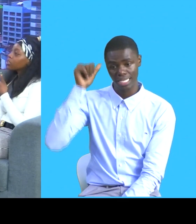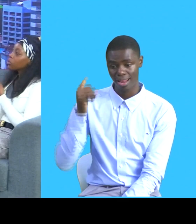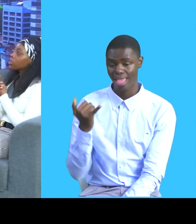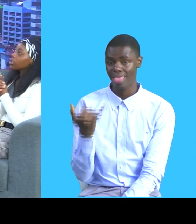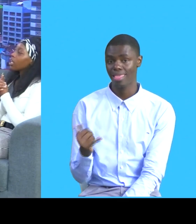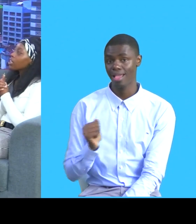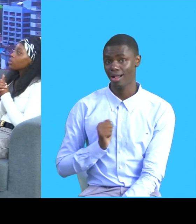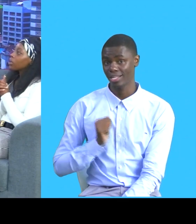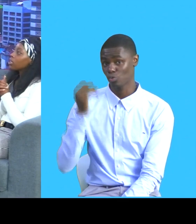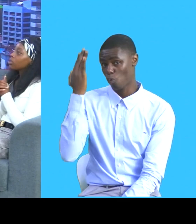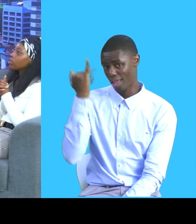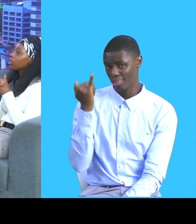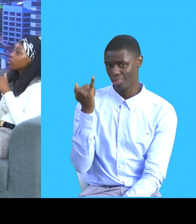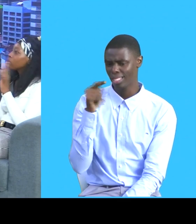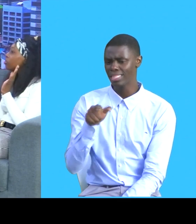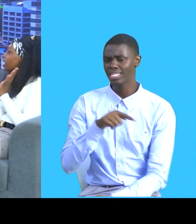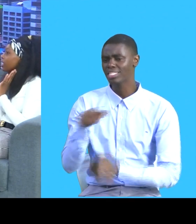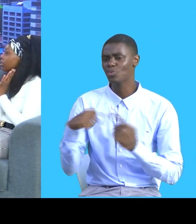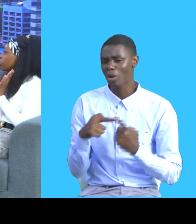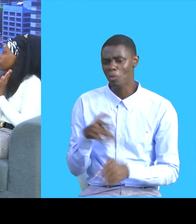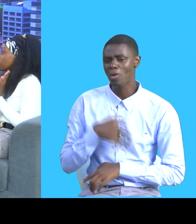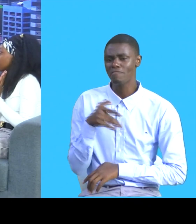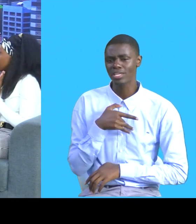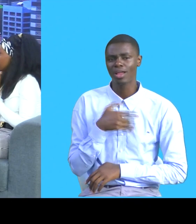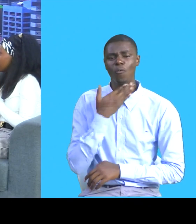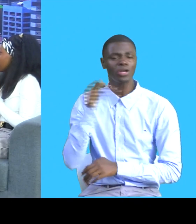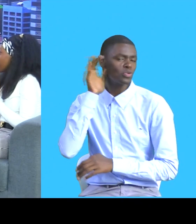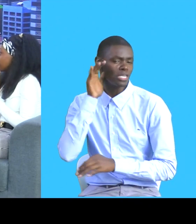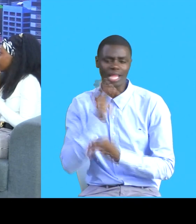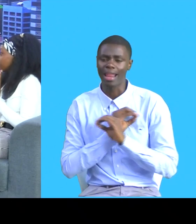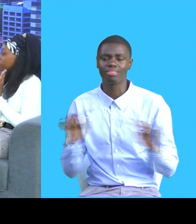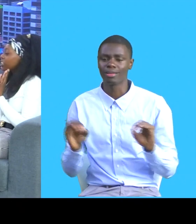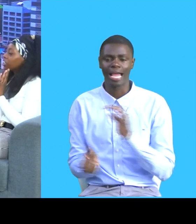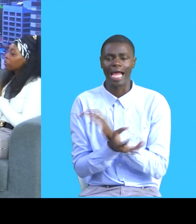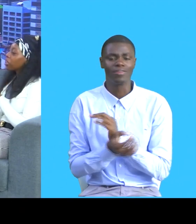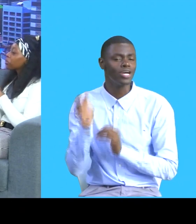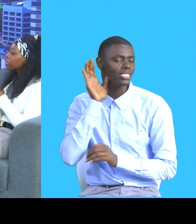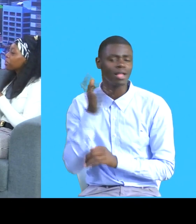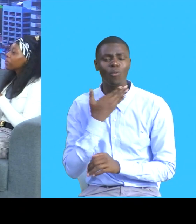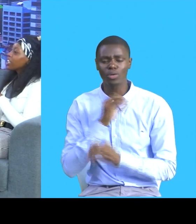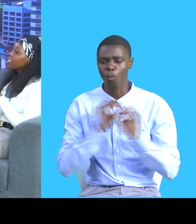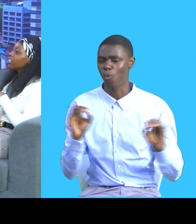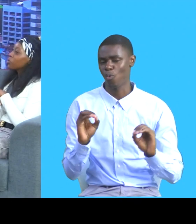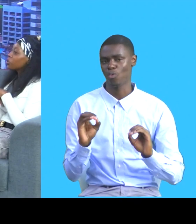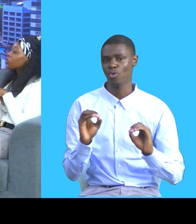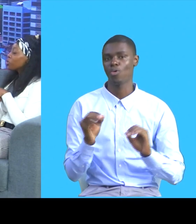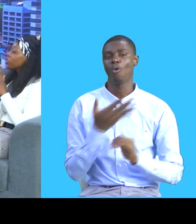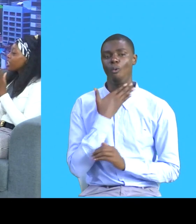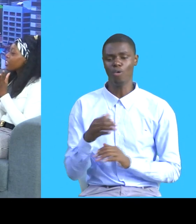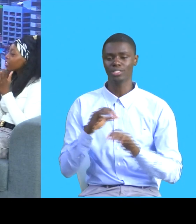girls, because that's when they don't feel like they want to listen to any advice, especially to a grown-up. They just